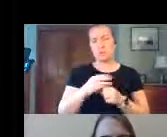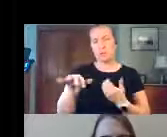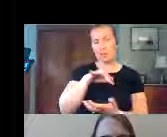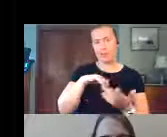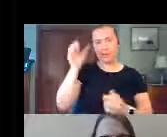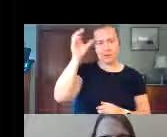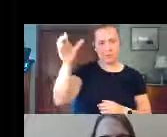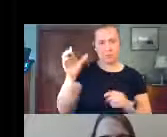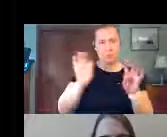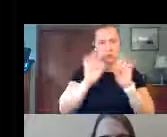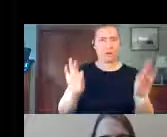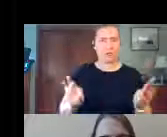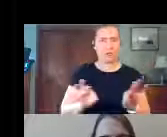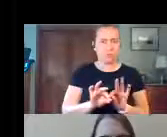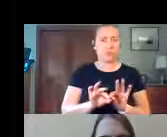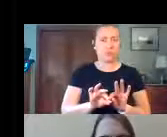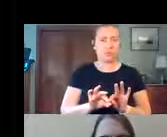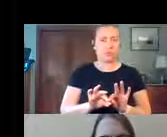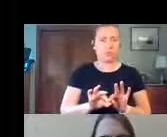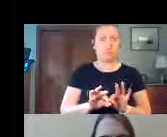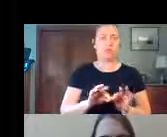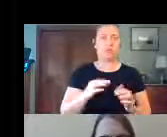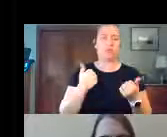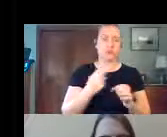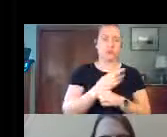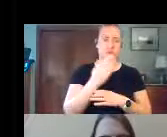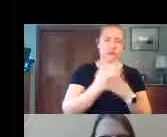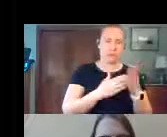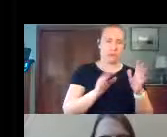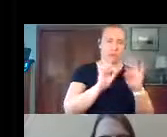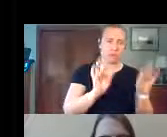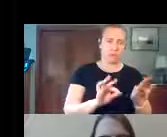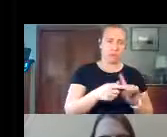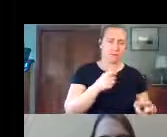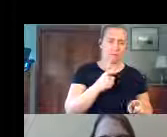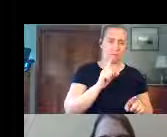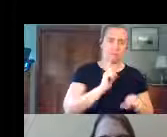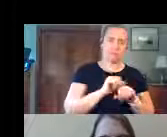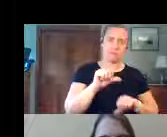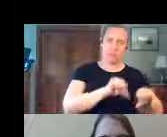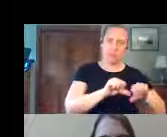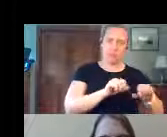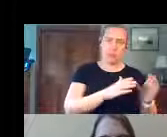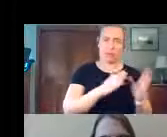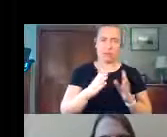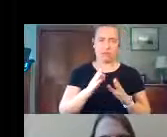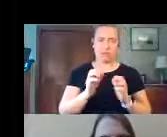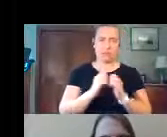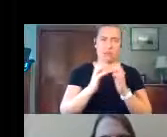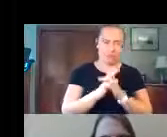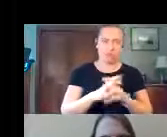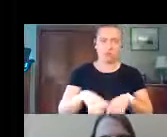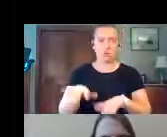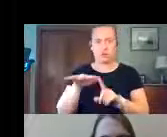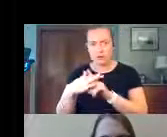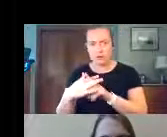the Paris framework from implementation science, with the different components of intervention, implementation, context, and